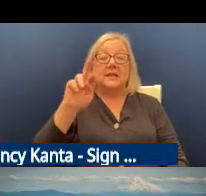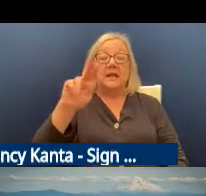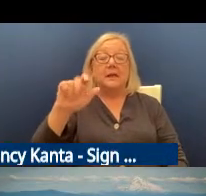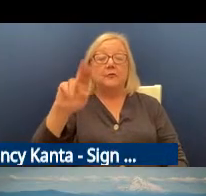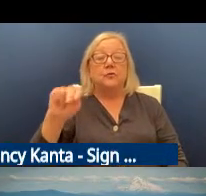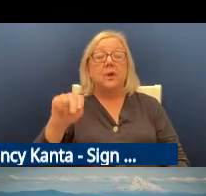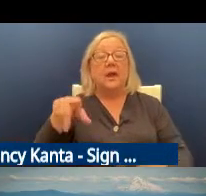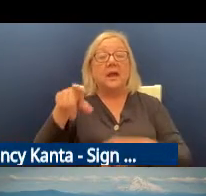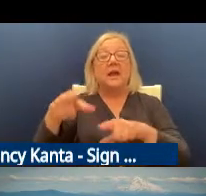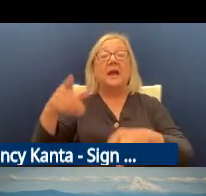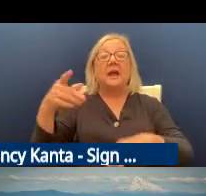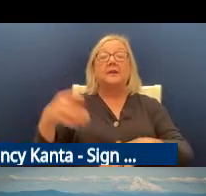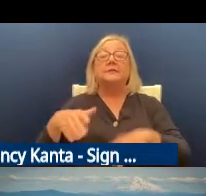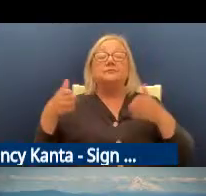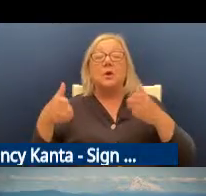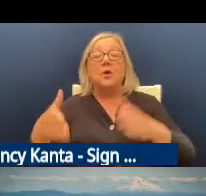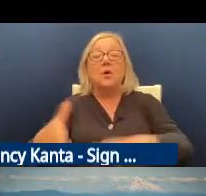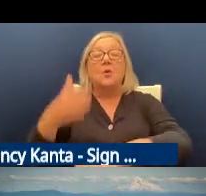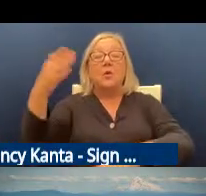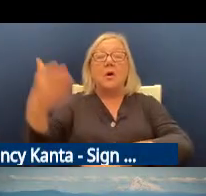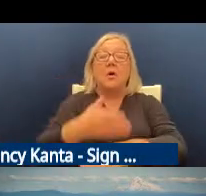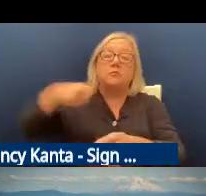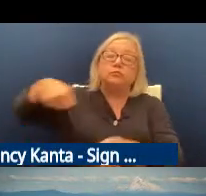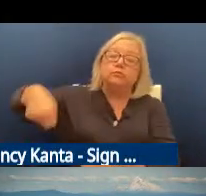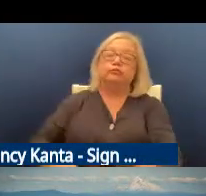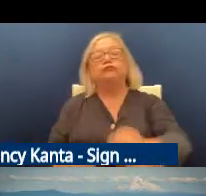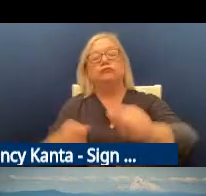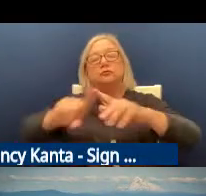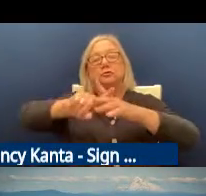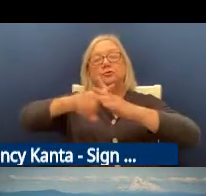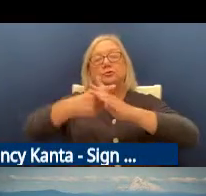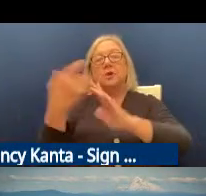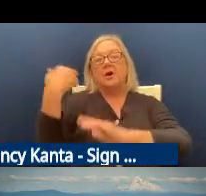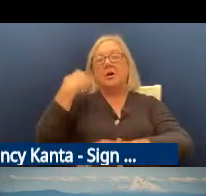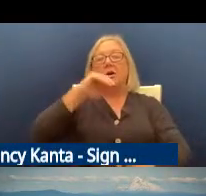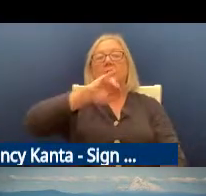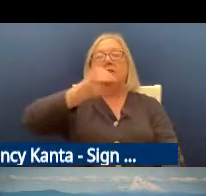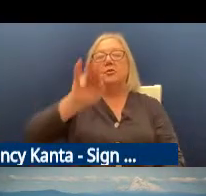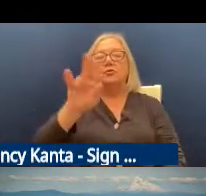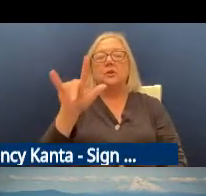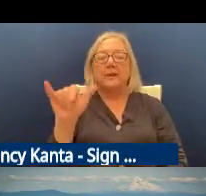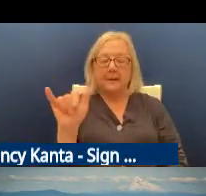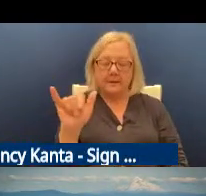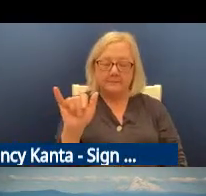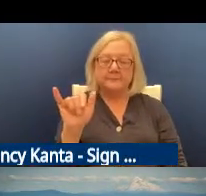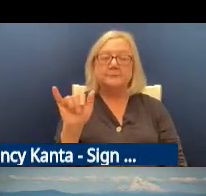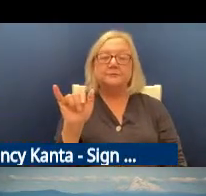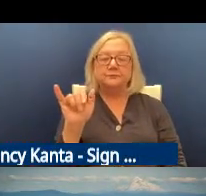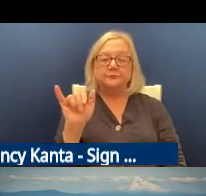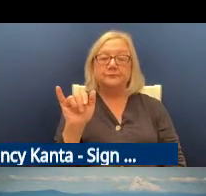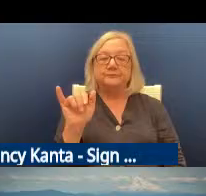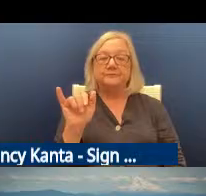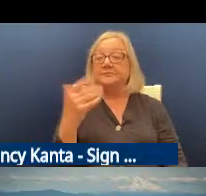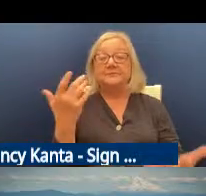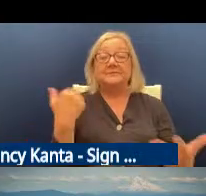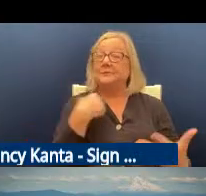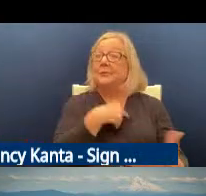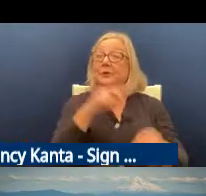99 back in July, and we're just trucking along with that project and looking forward to getting that going.